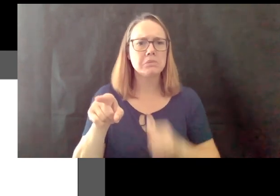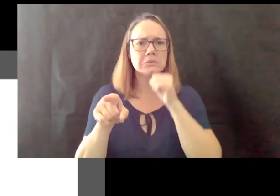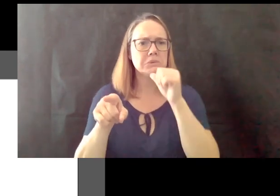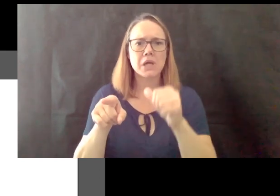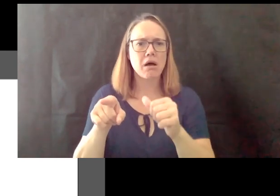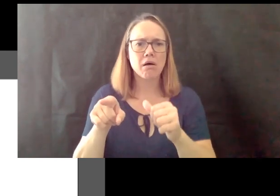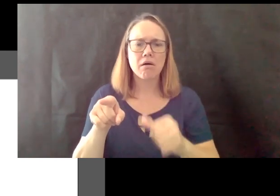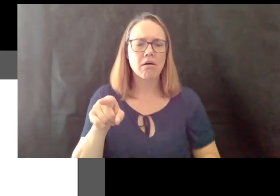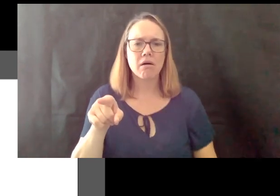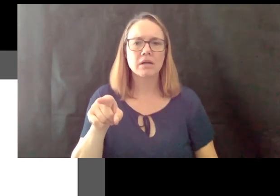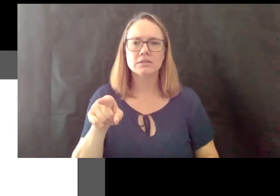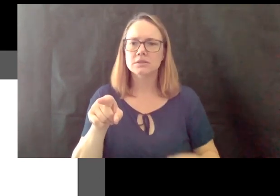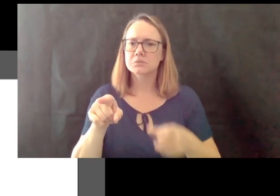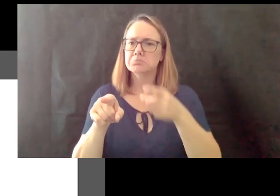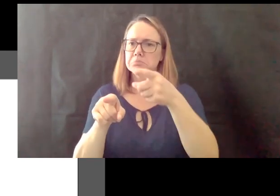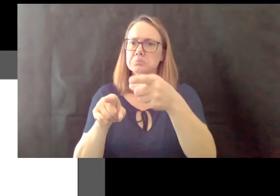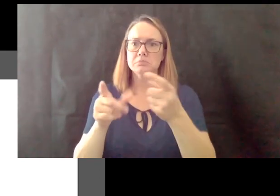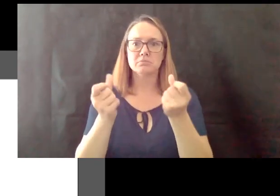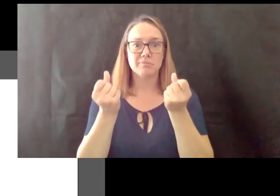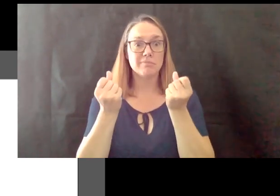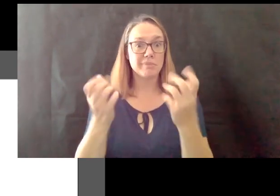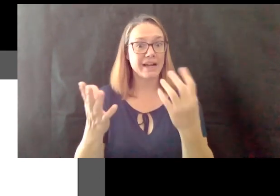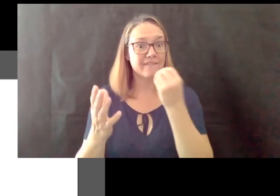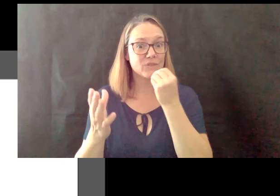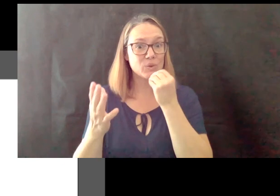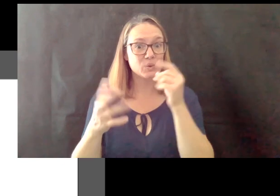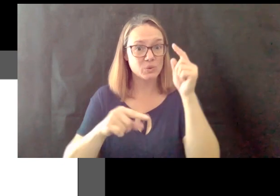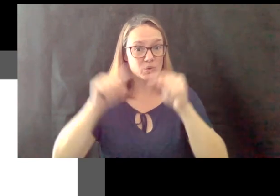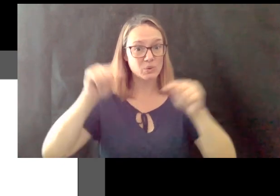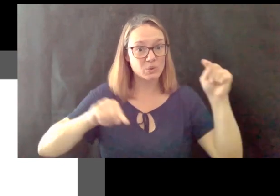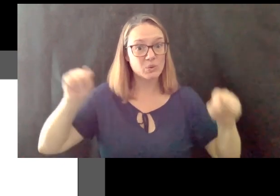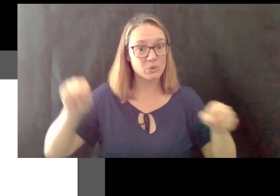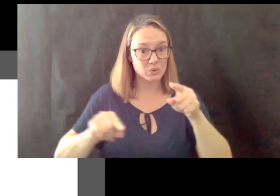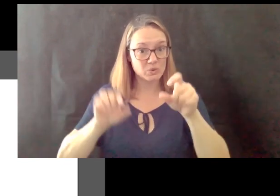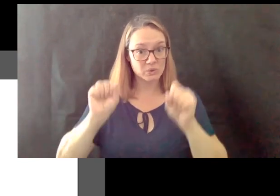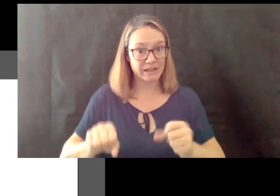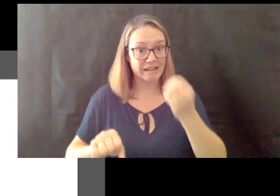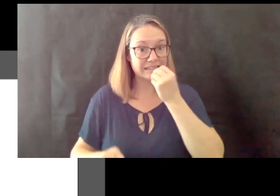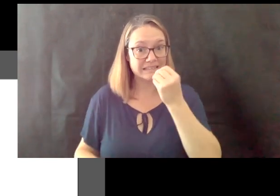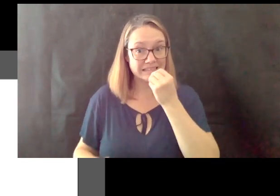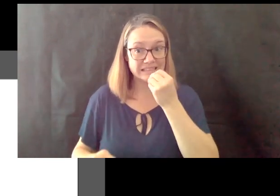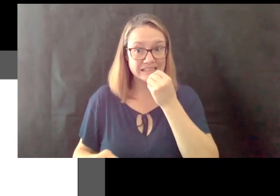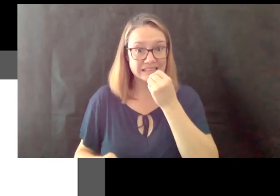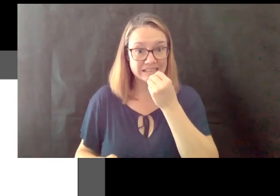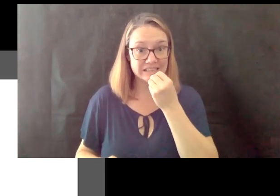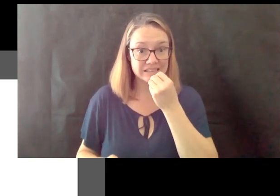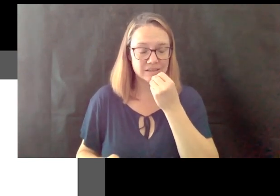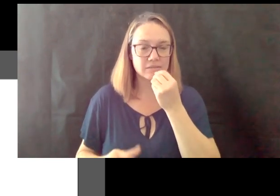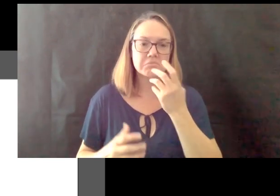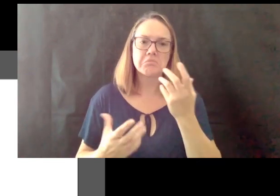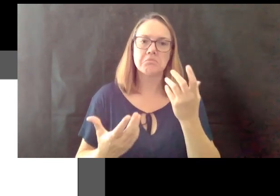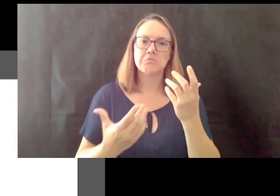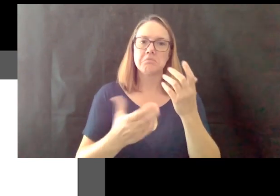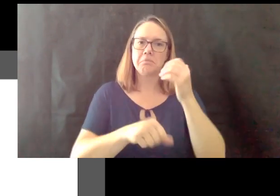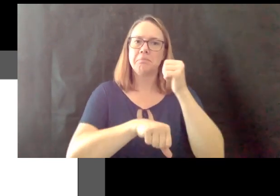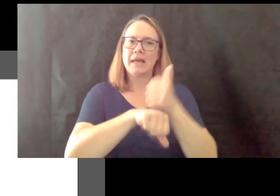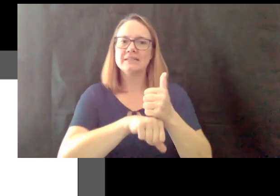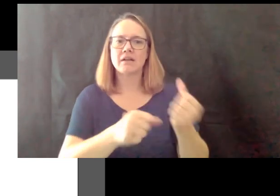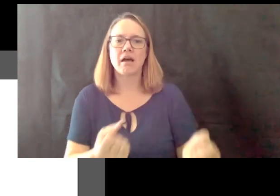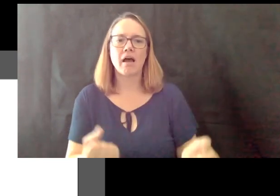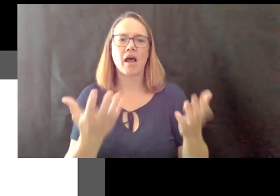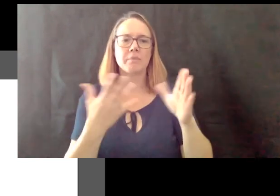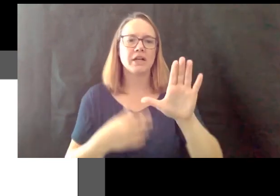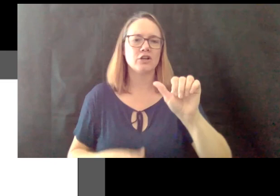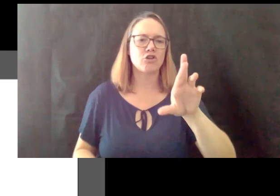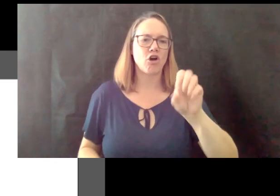see on this list here, it's pretty extensive on the amount of food that you're able to eat within, you know, the allotments that we've been